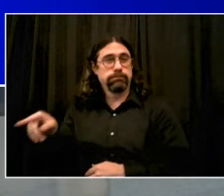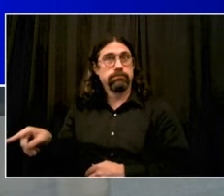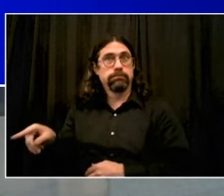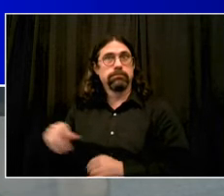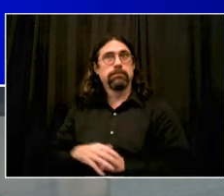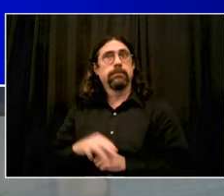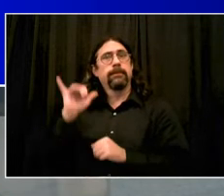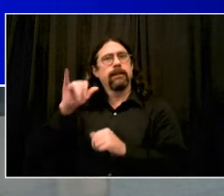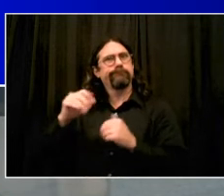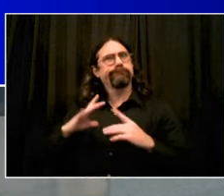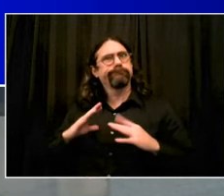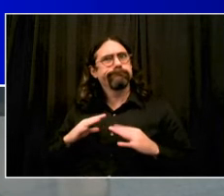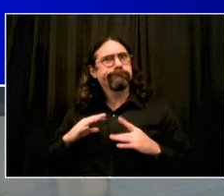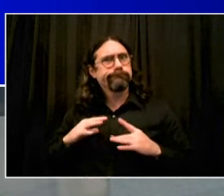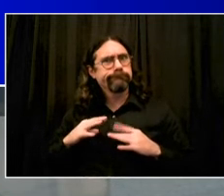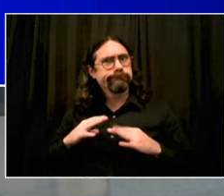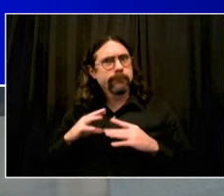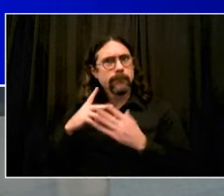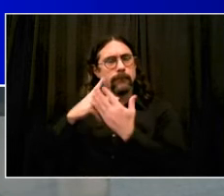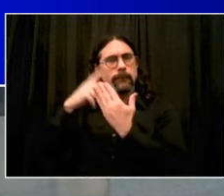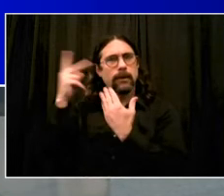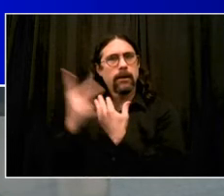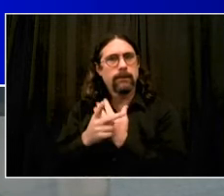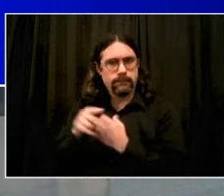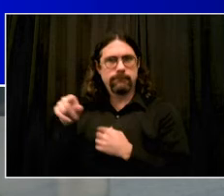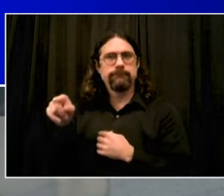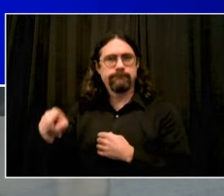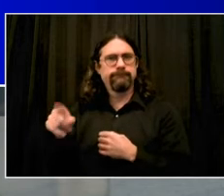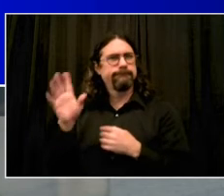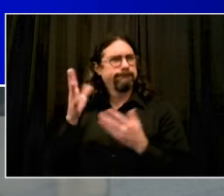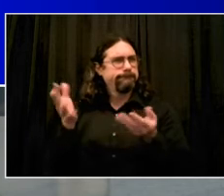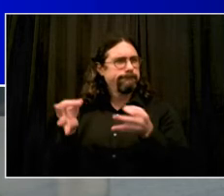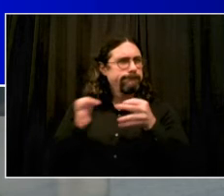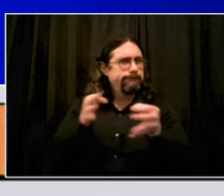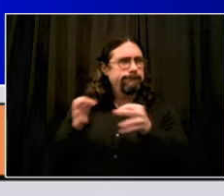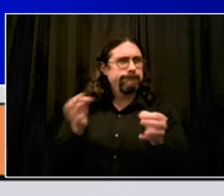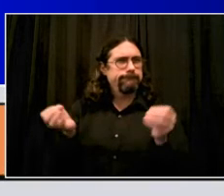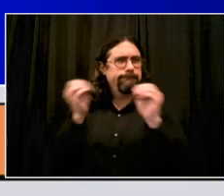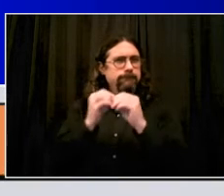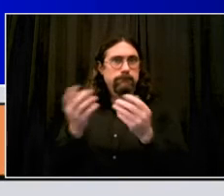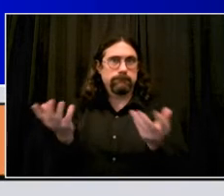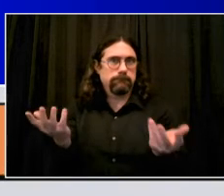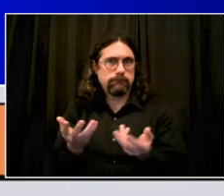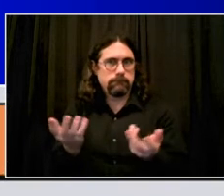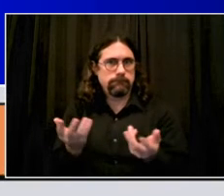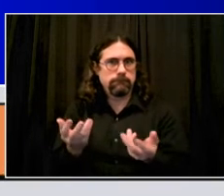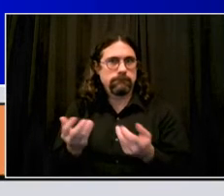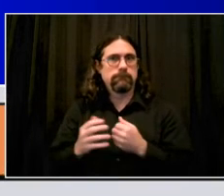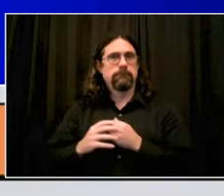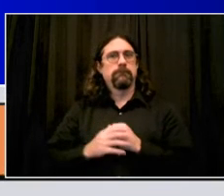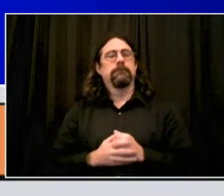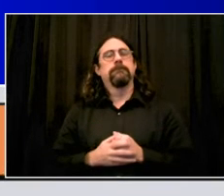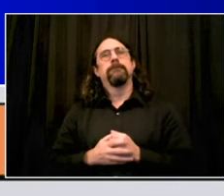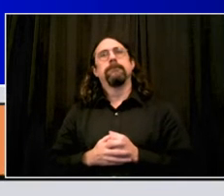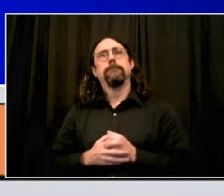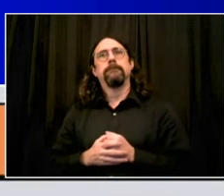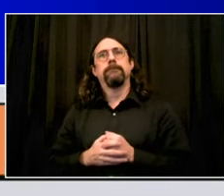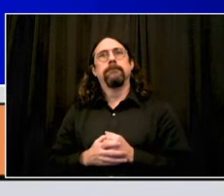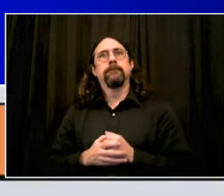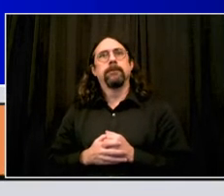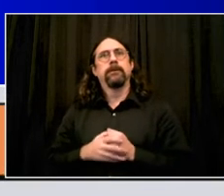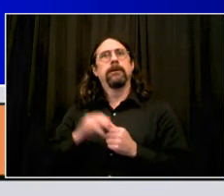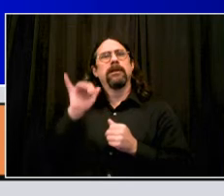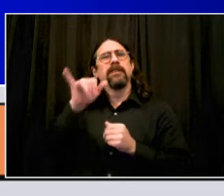to own, and that particularly in communities of color, we shift that painful reality where there hasn't